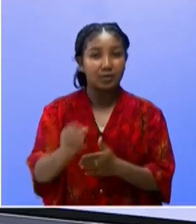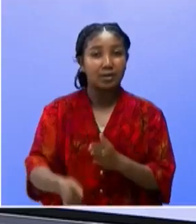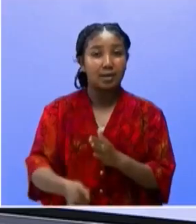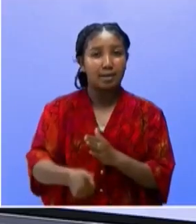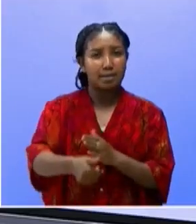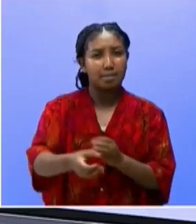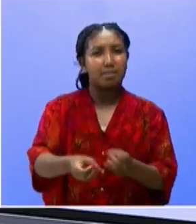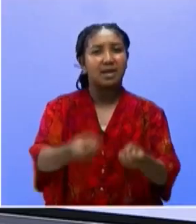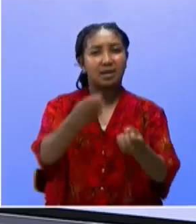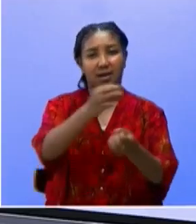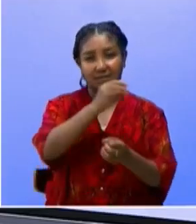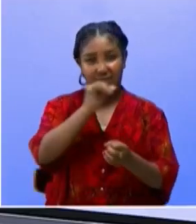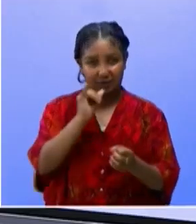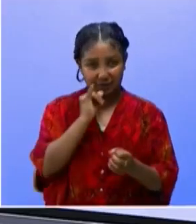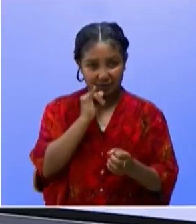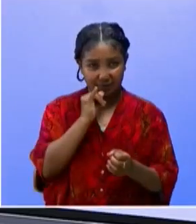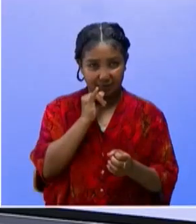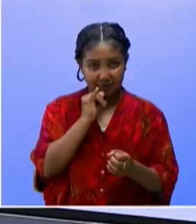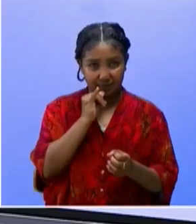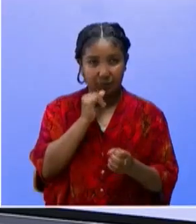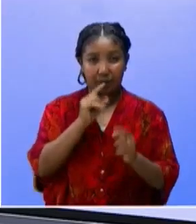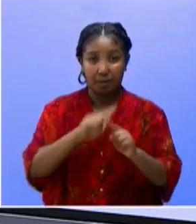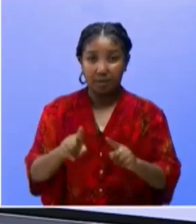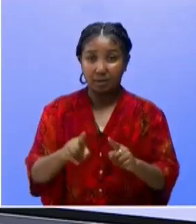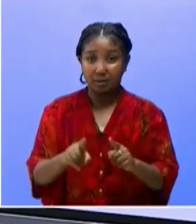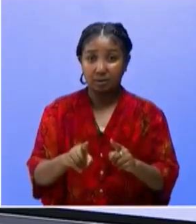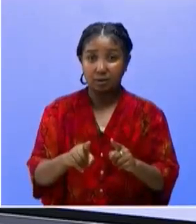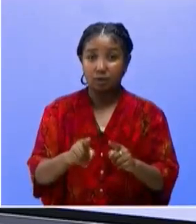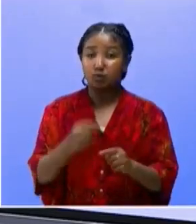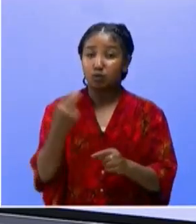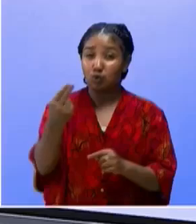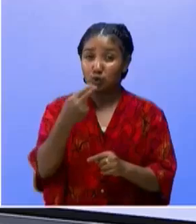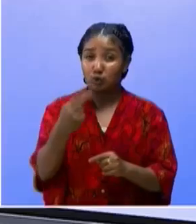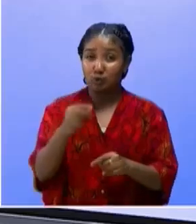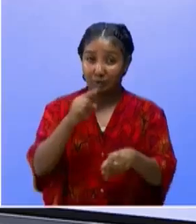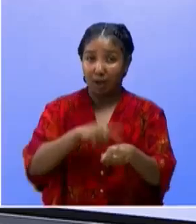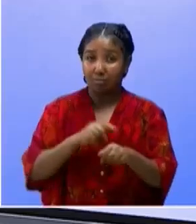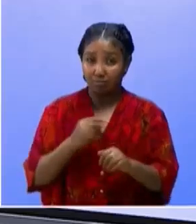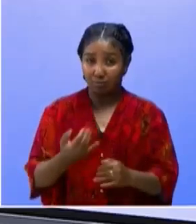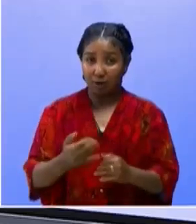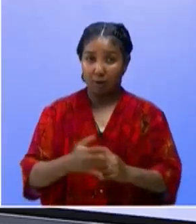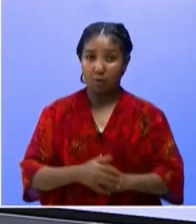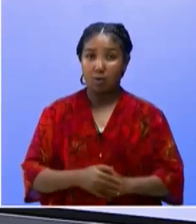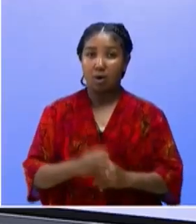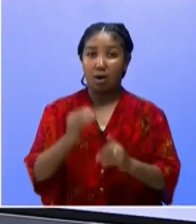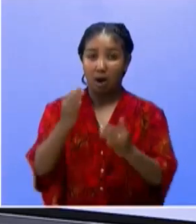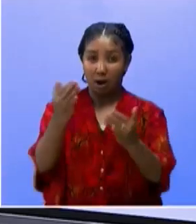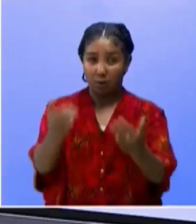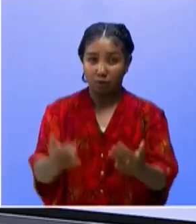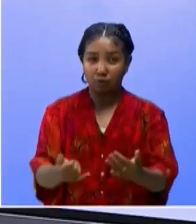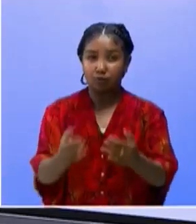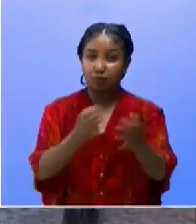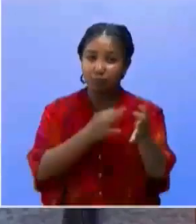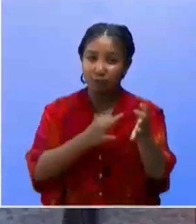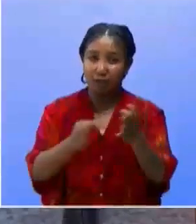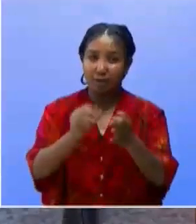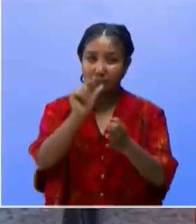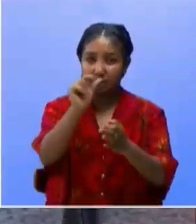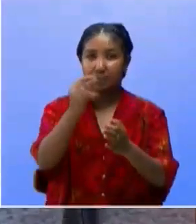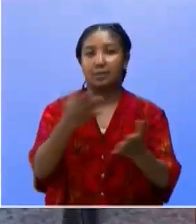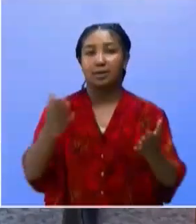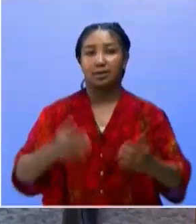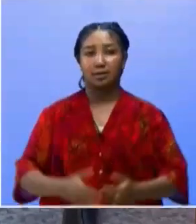many adjectives, yeah? But in order to use our time, I want you to describe